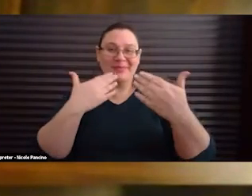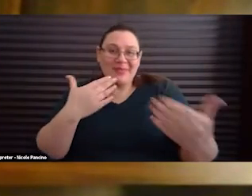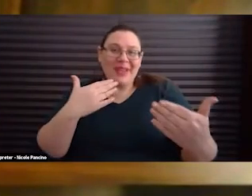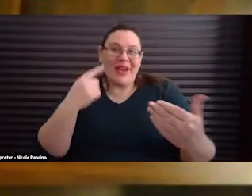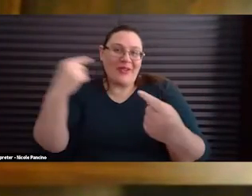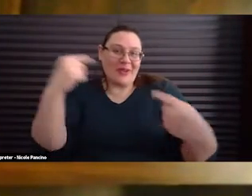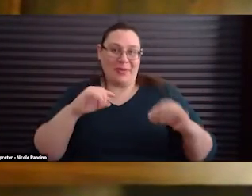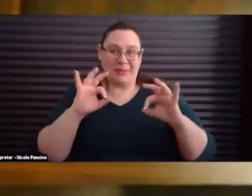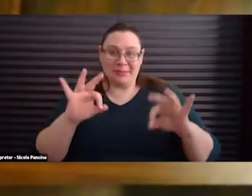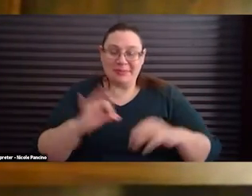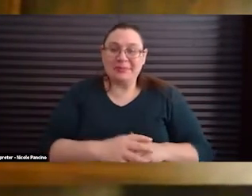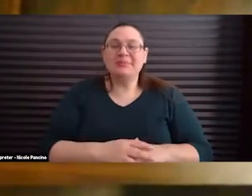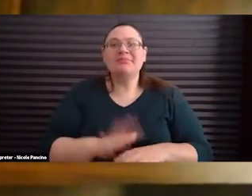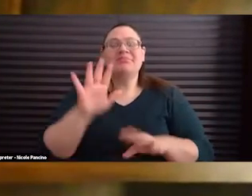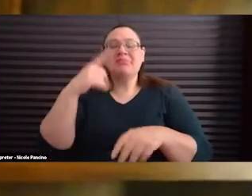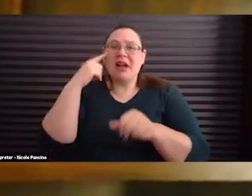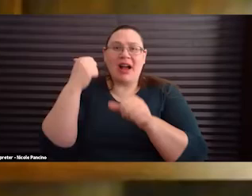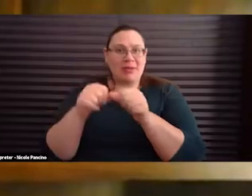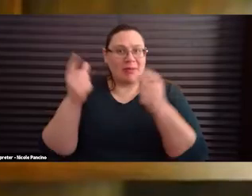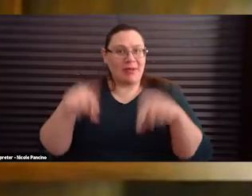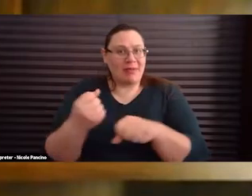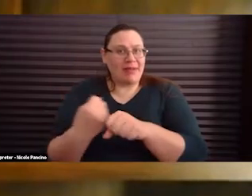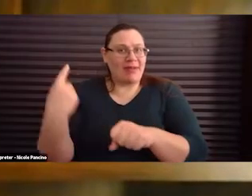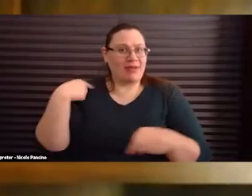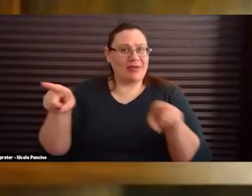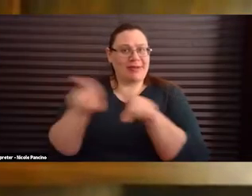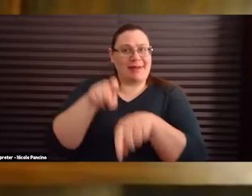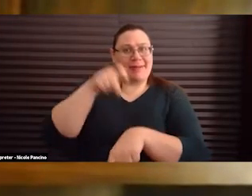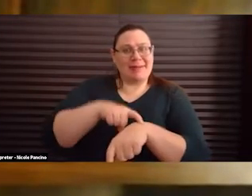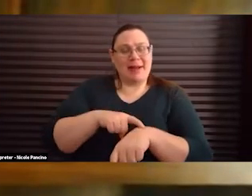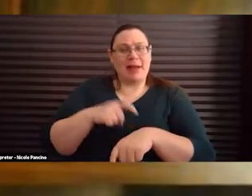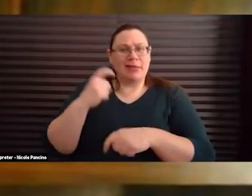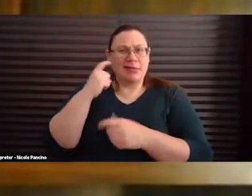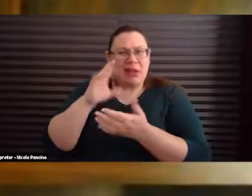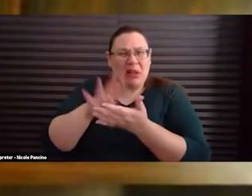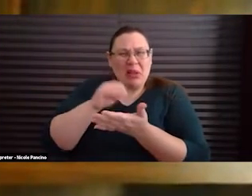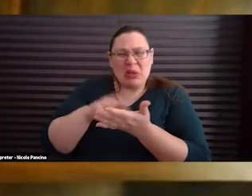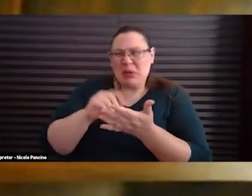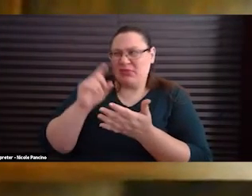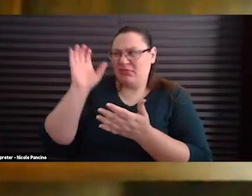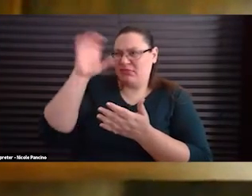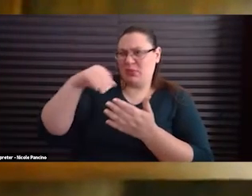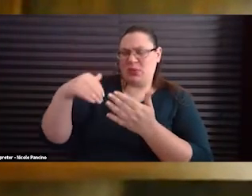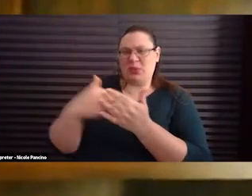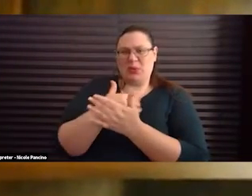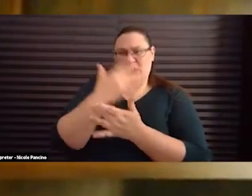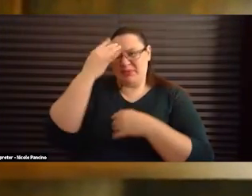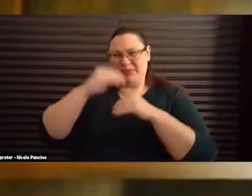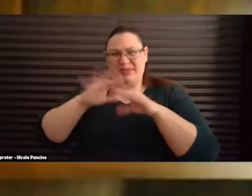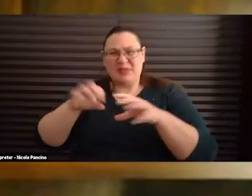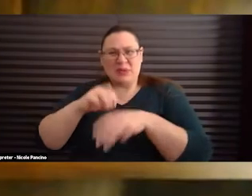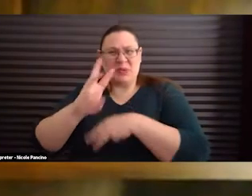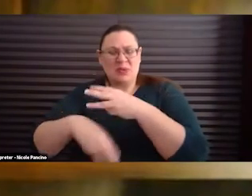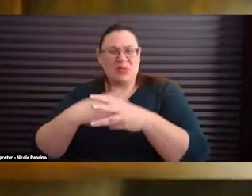here. I remember this time last year, we were just learning about this strange new virus that had come into the world and